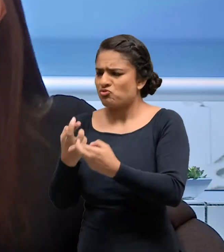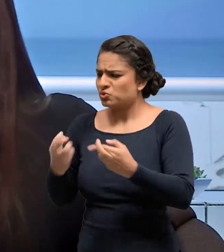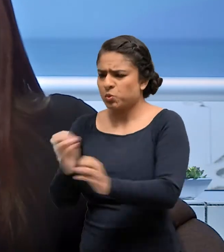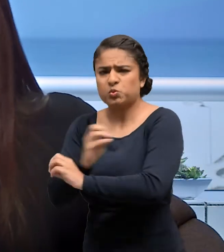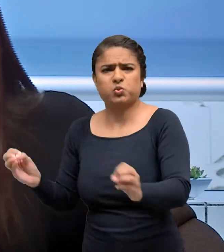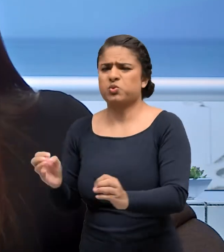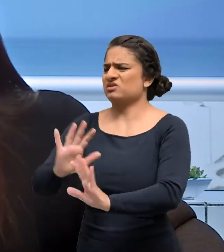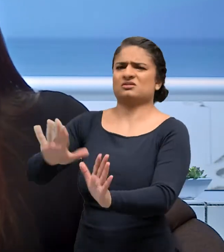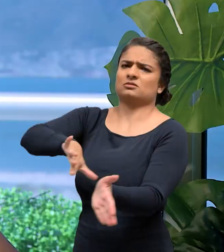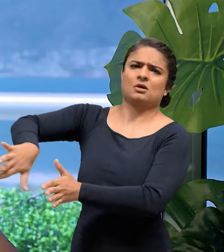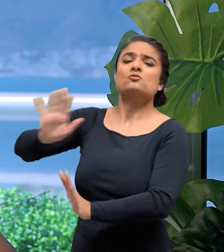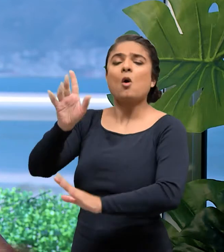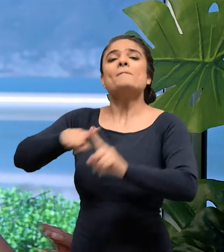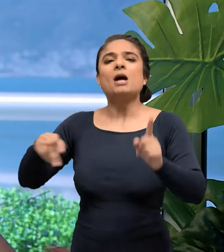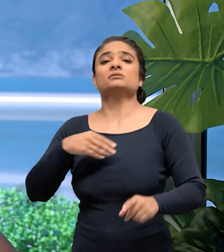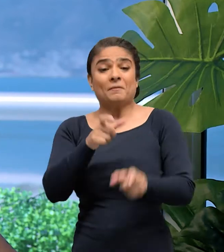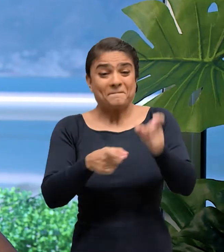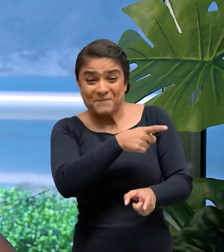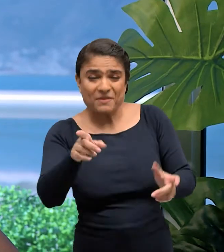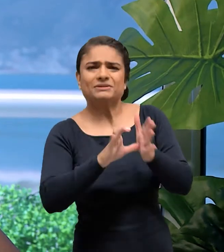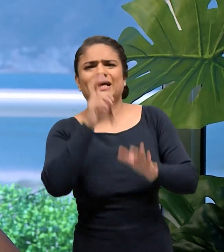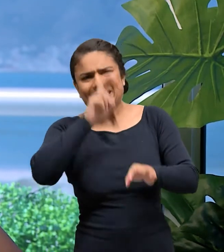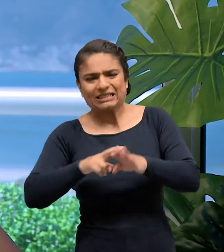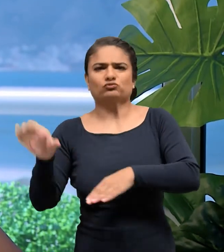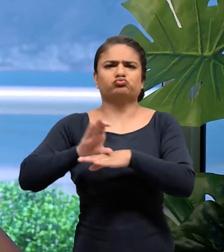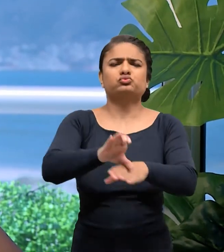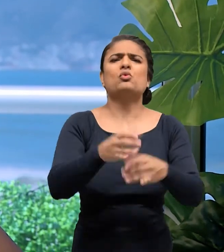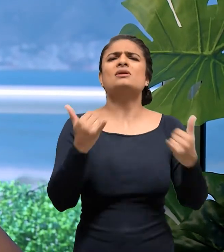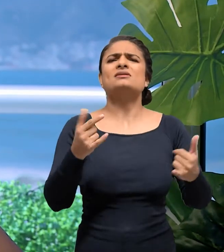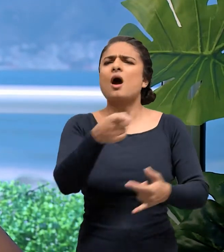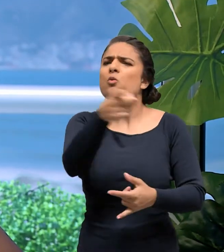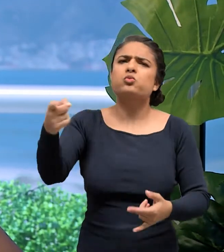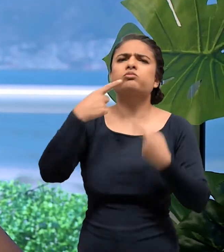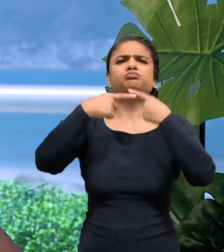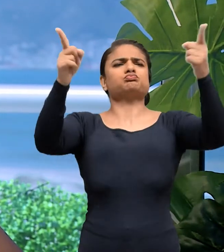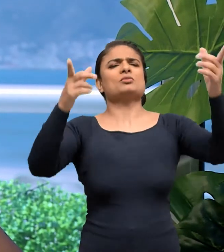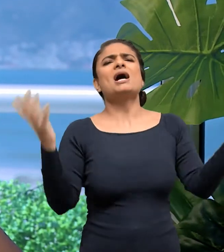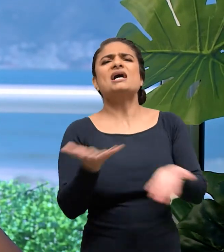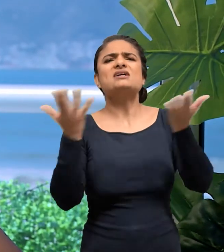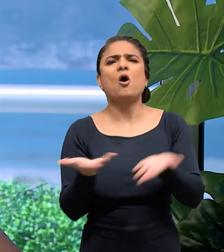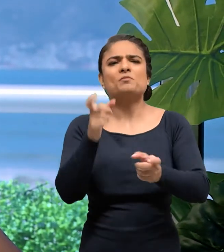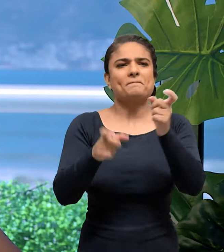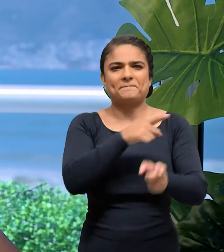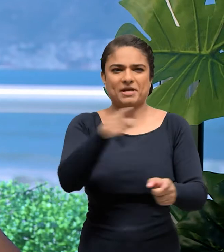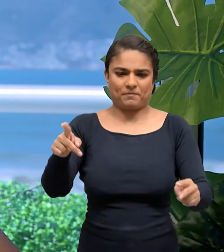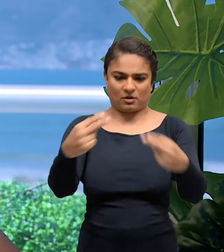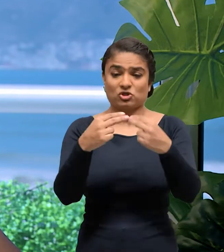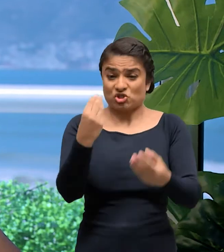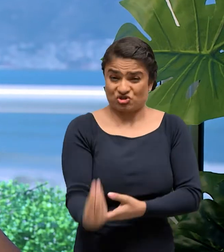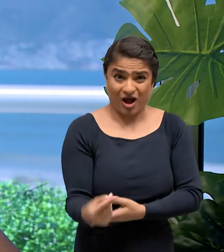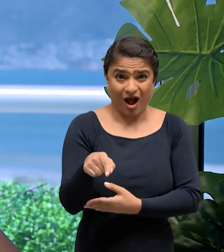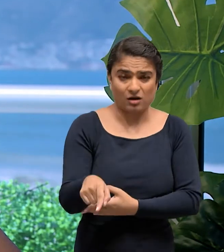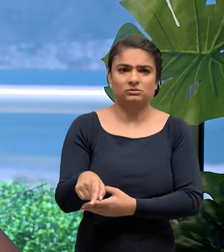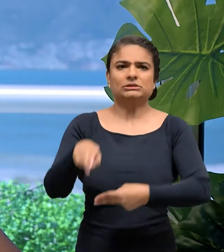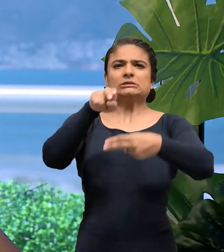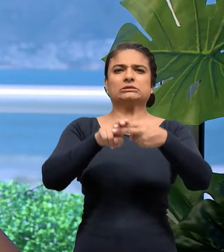a disability. Absolutely. And Marlene, in closing, is there a word of encouragement that you would like to leave to a child with disability